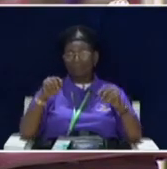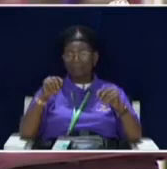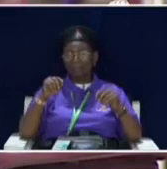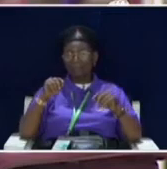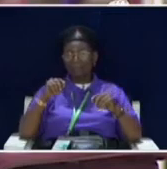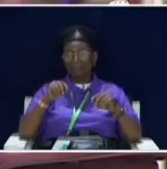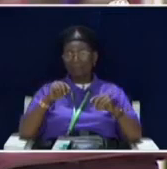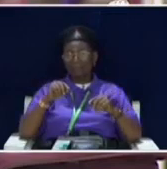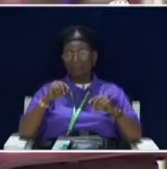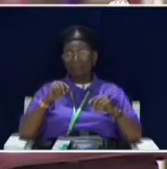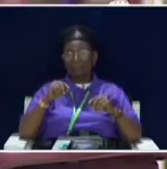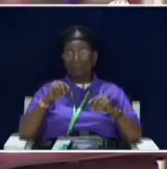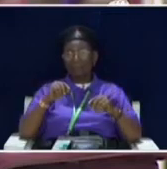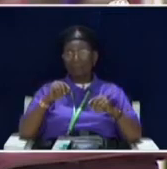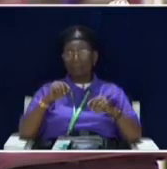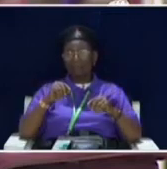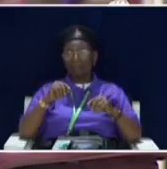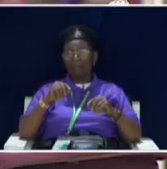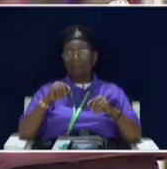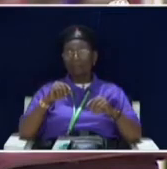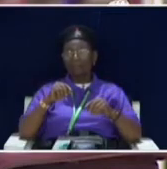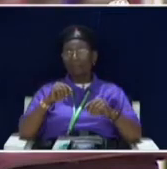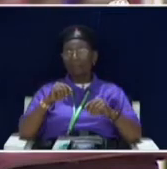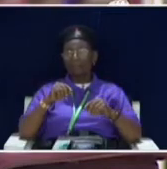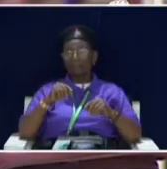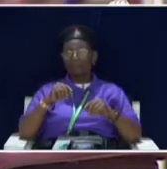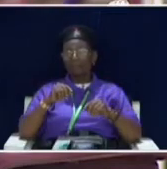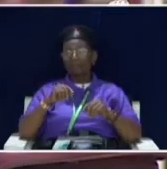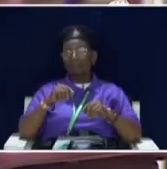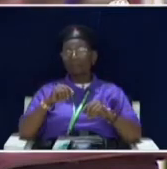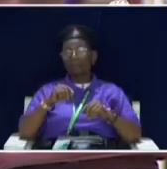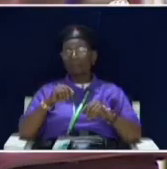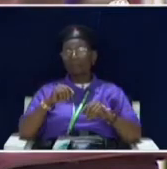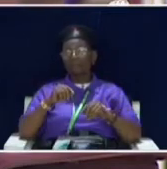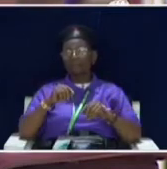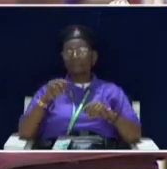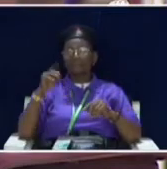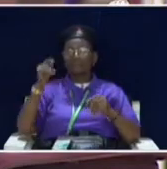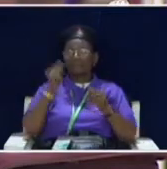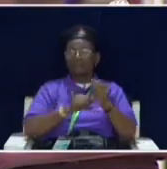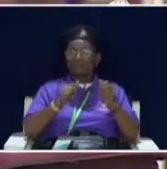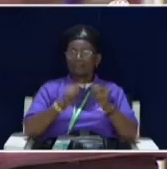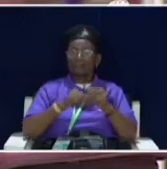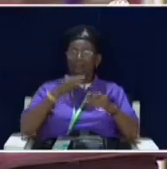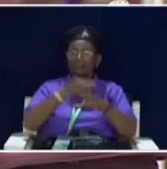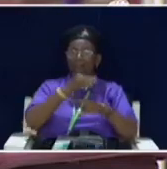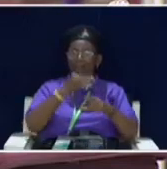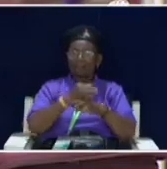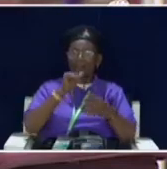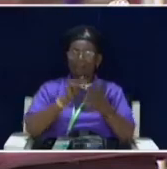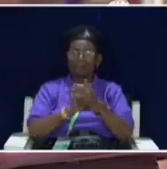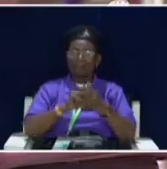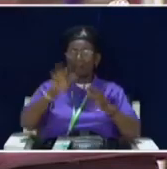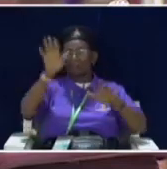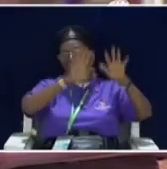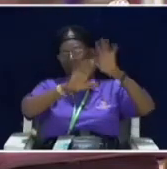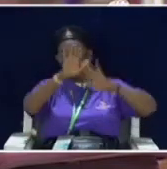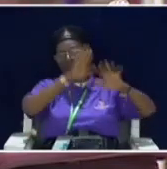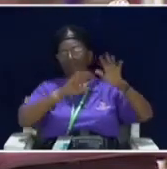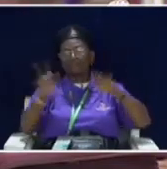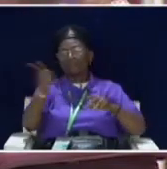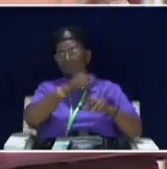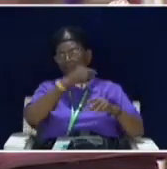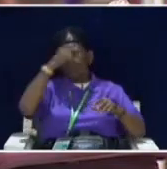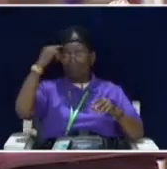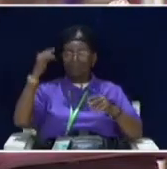deliverance. Every force that has been troubling you, because God